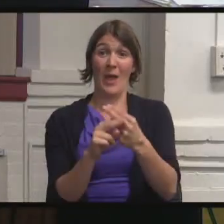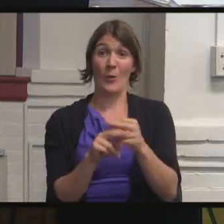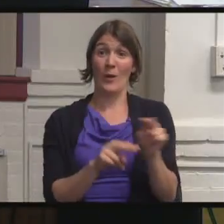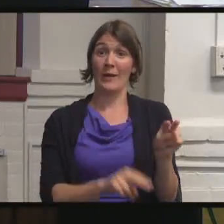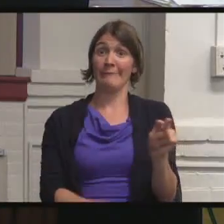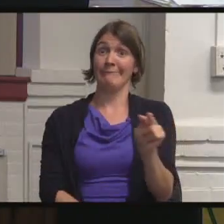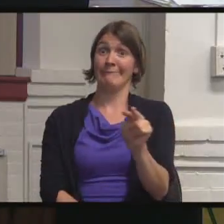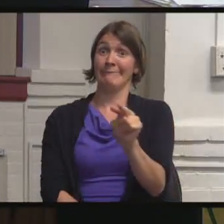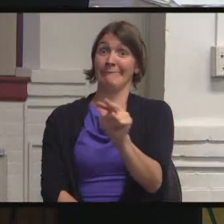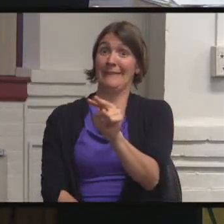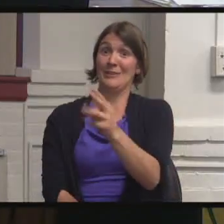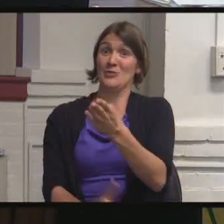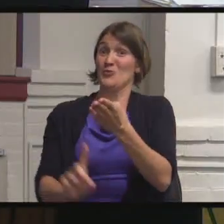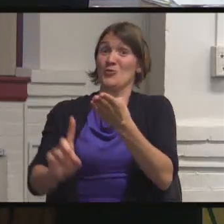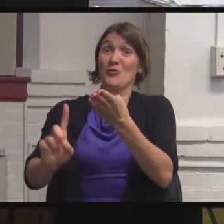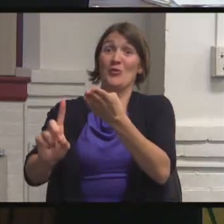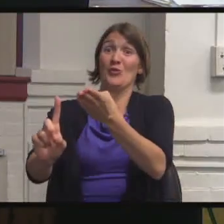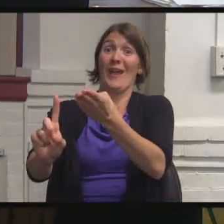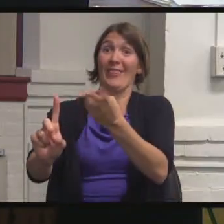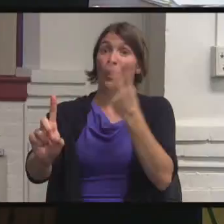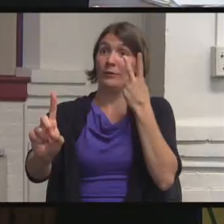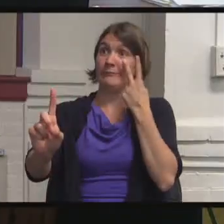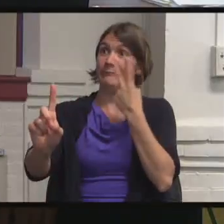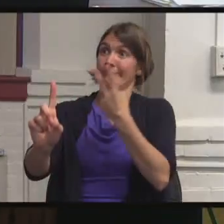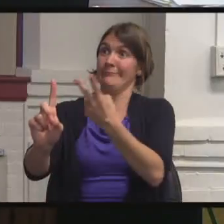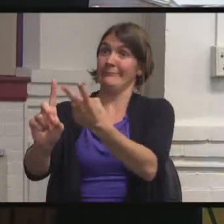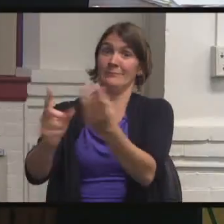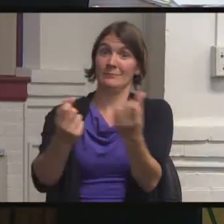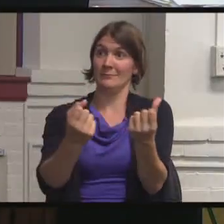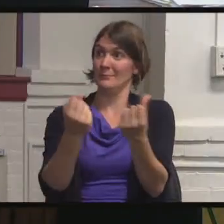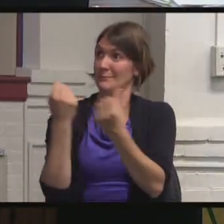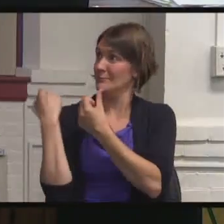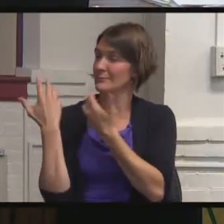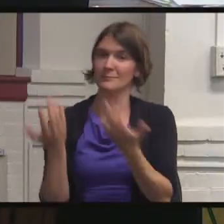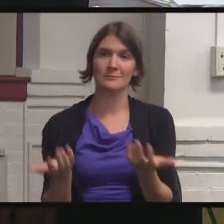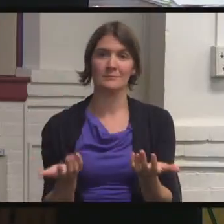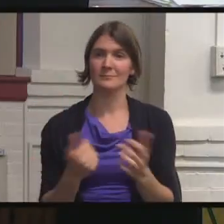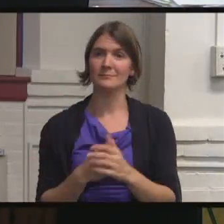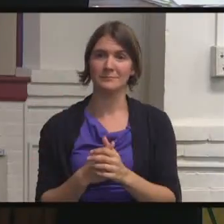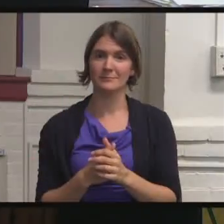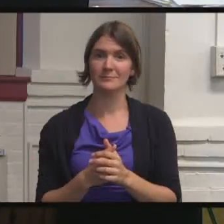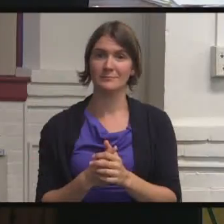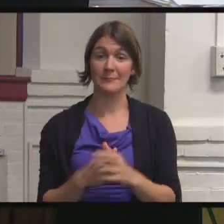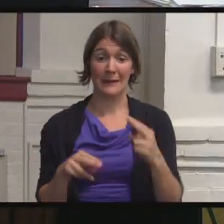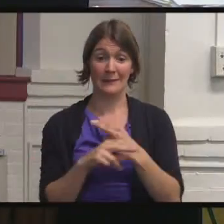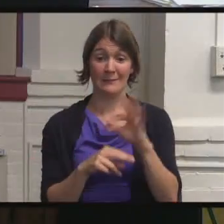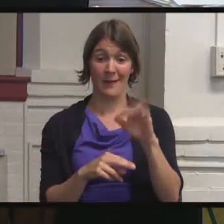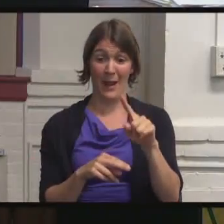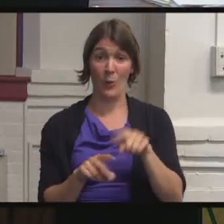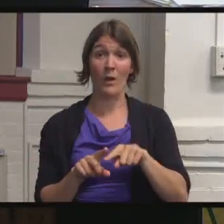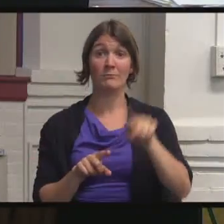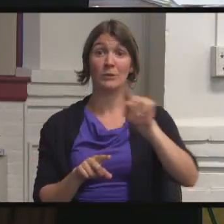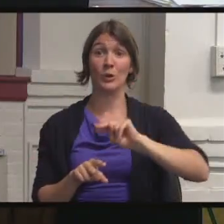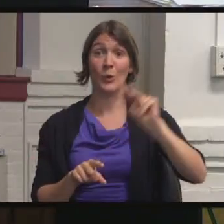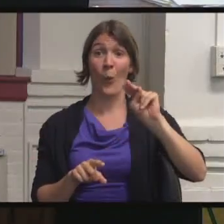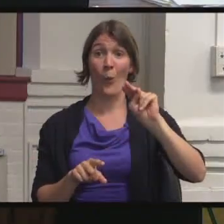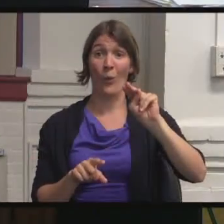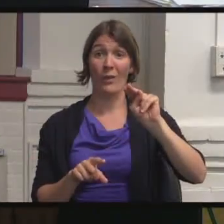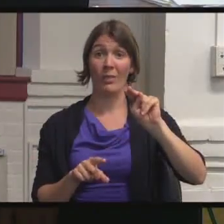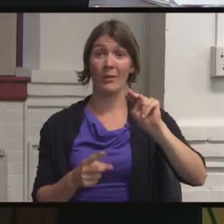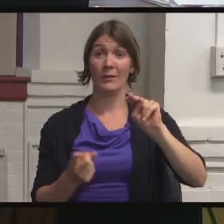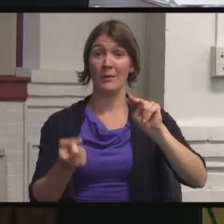tower into the range, you know, of a person traveling the I-91 corridor, and so therefore it